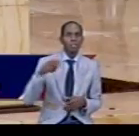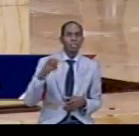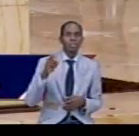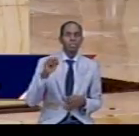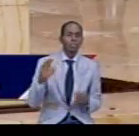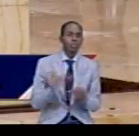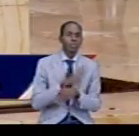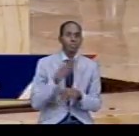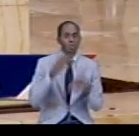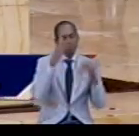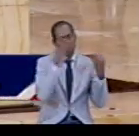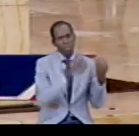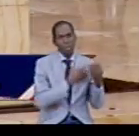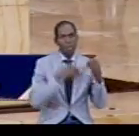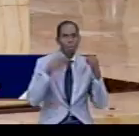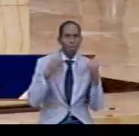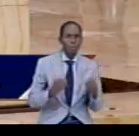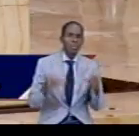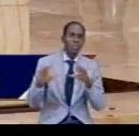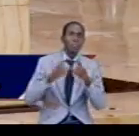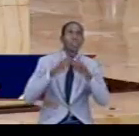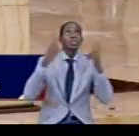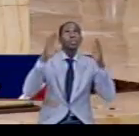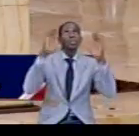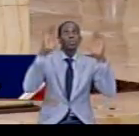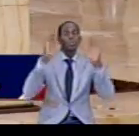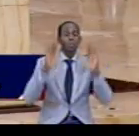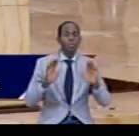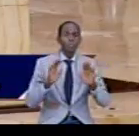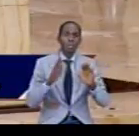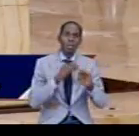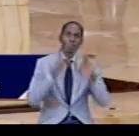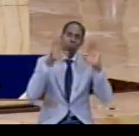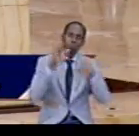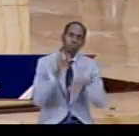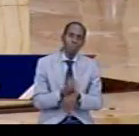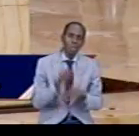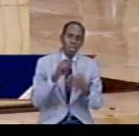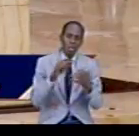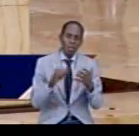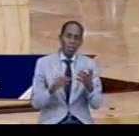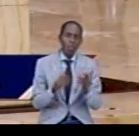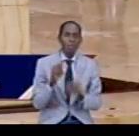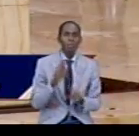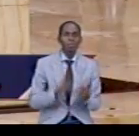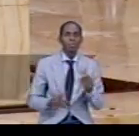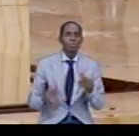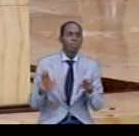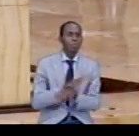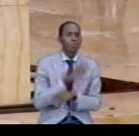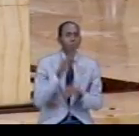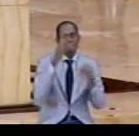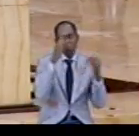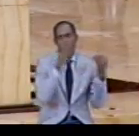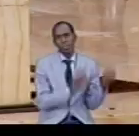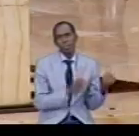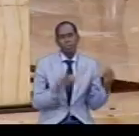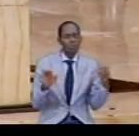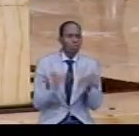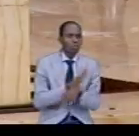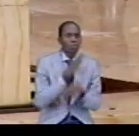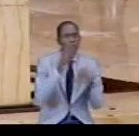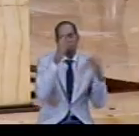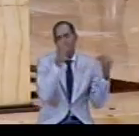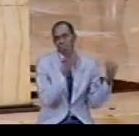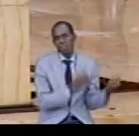the great wonders and miracles among the people full of Faith full of Faith full